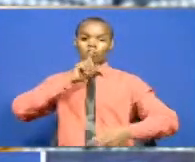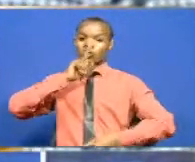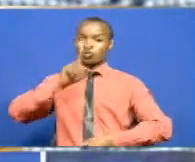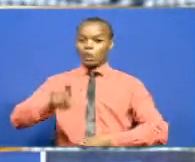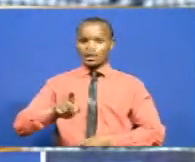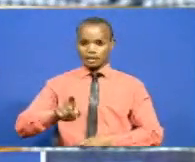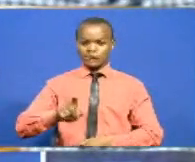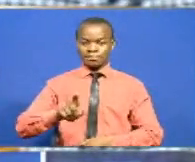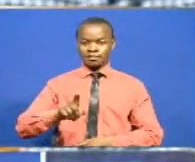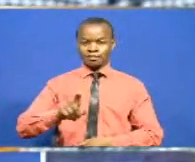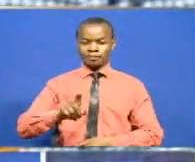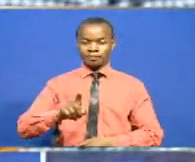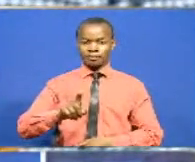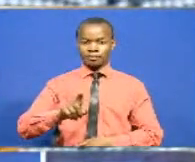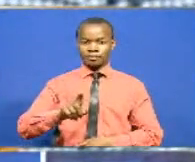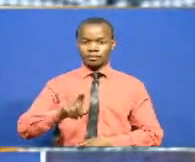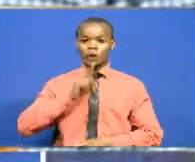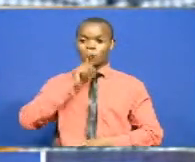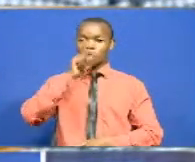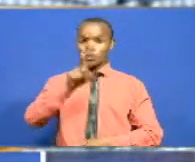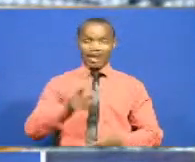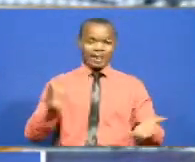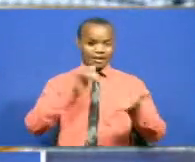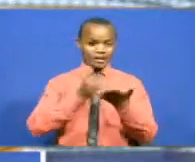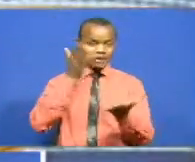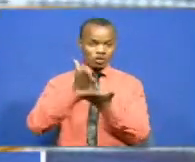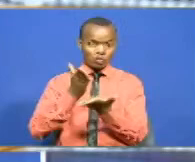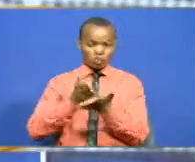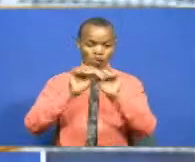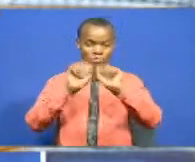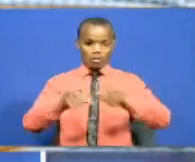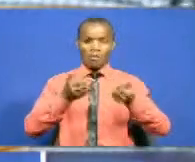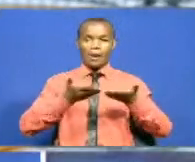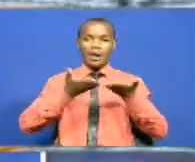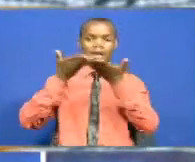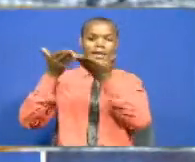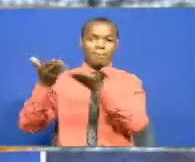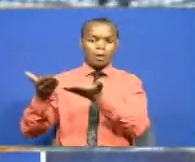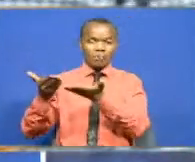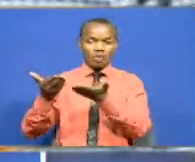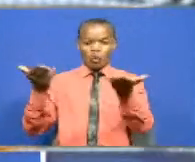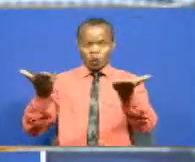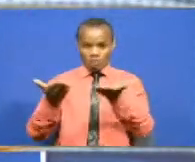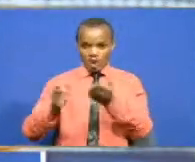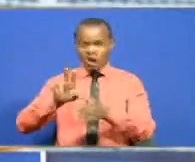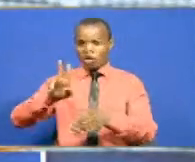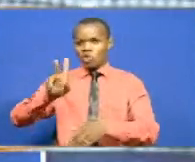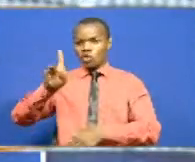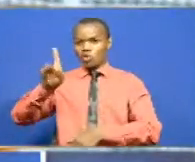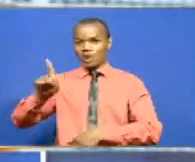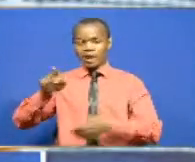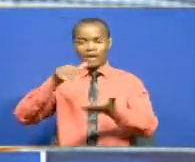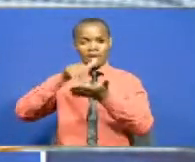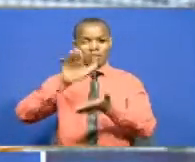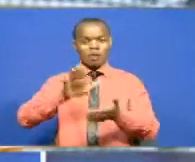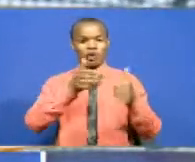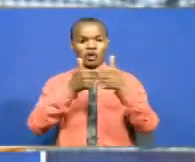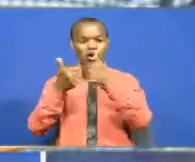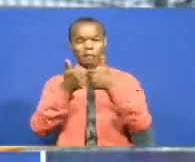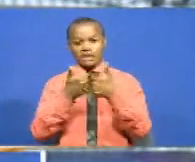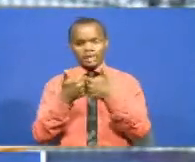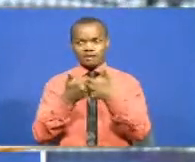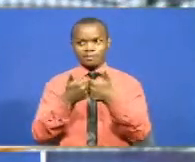1st, we'll continue exporting into the UK much more competitively than all the rest of our